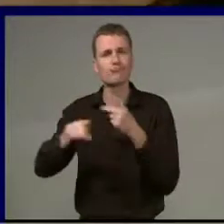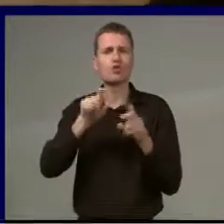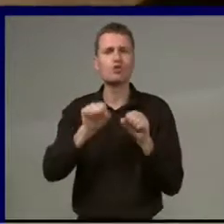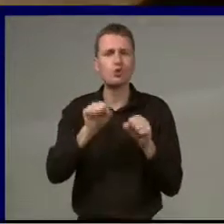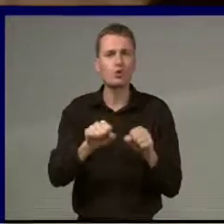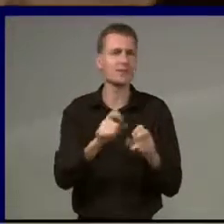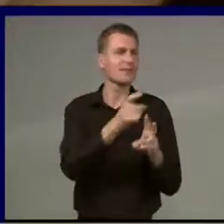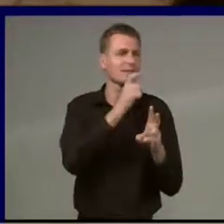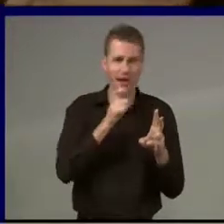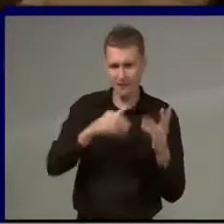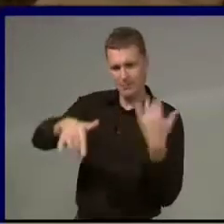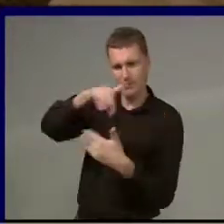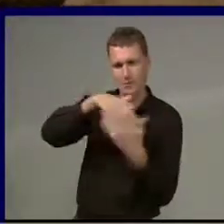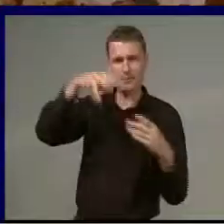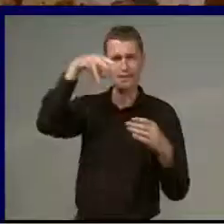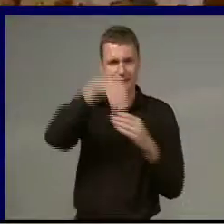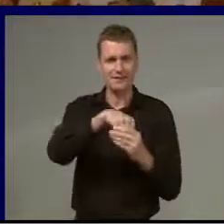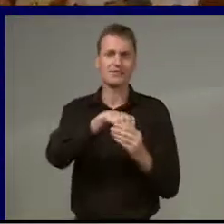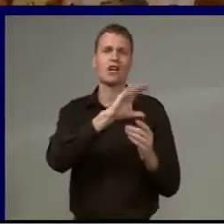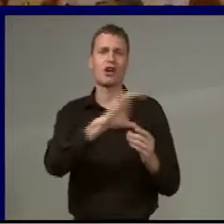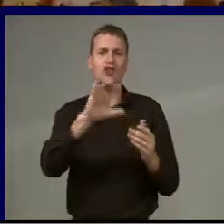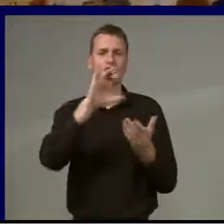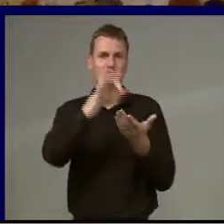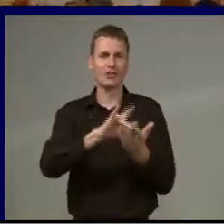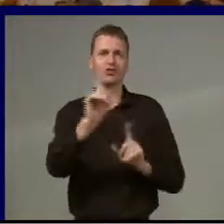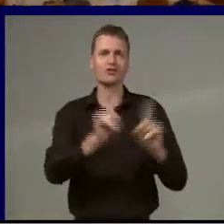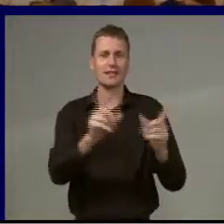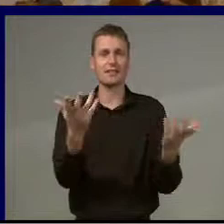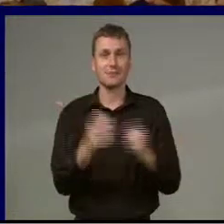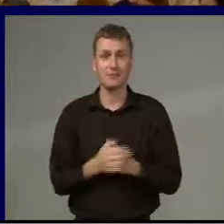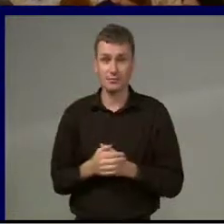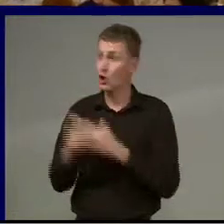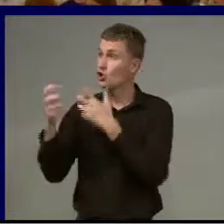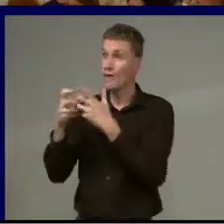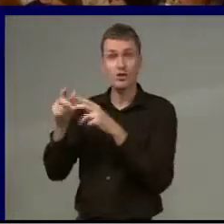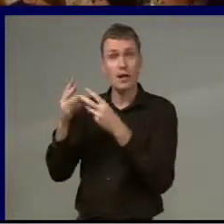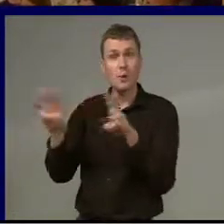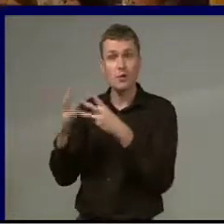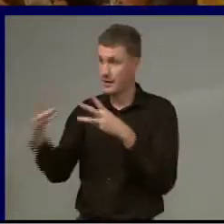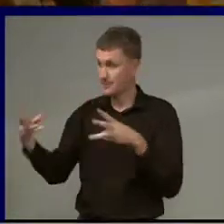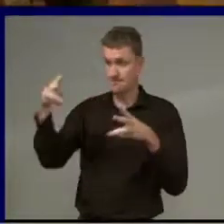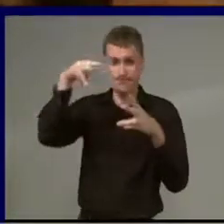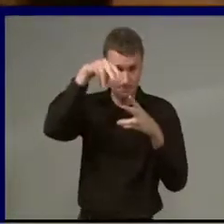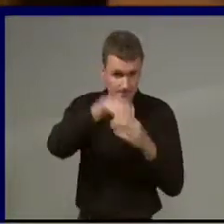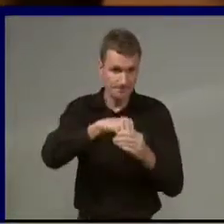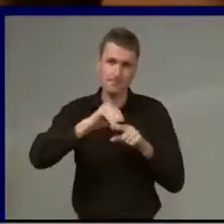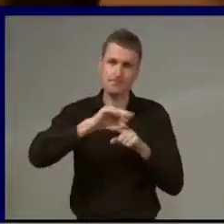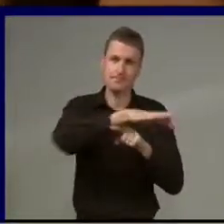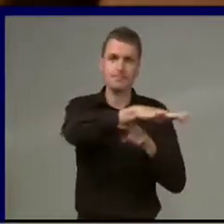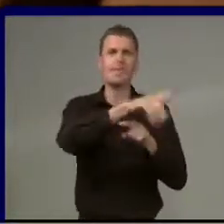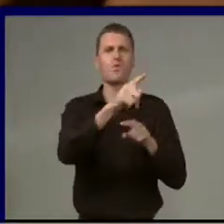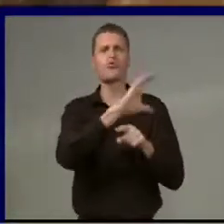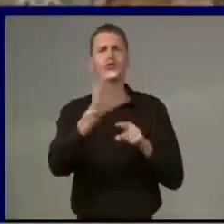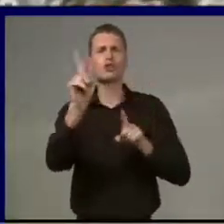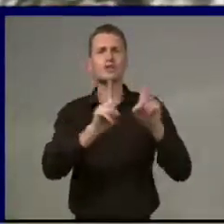with our students, with music from the university becoming central to the musical activity in the city again, is very